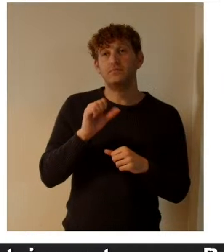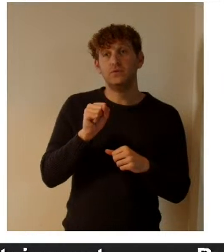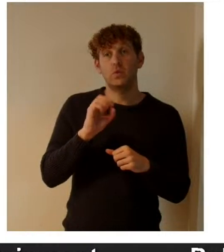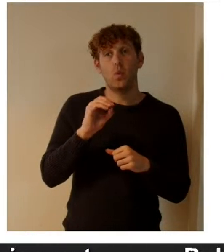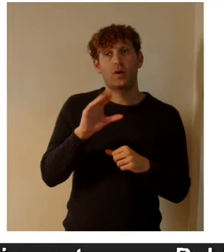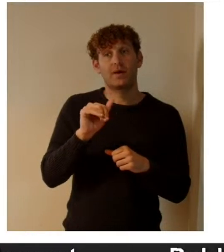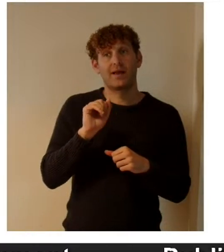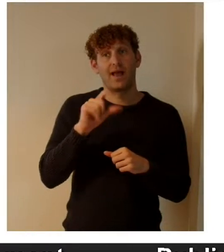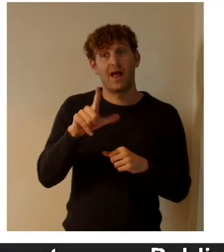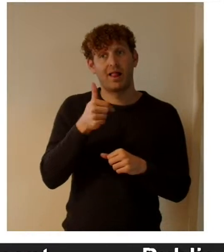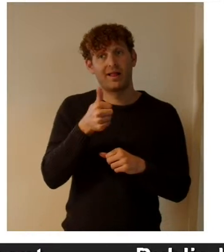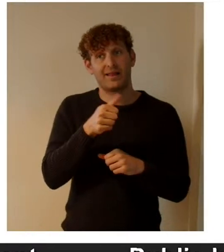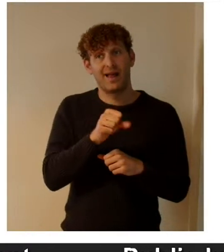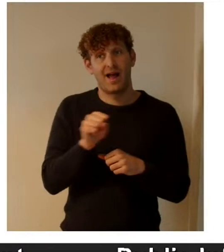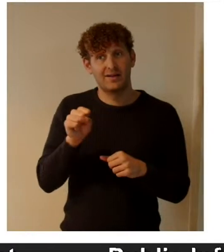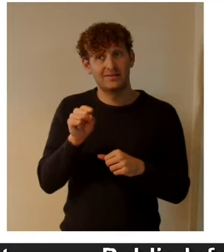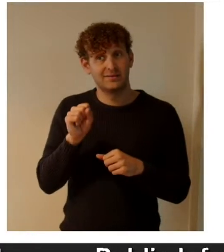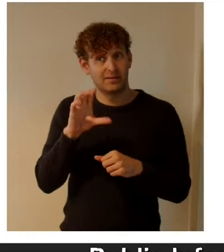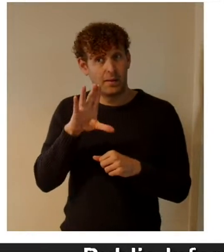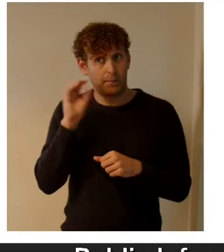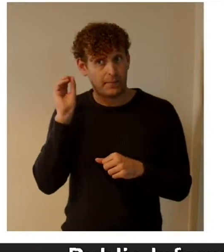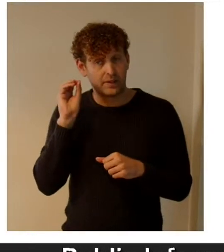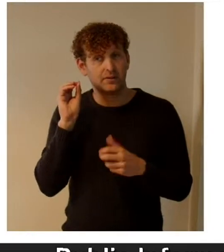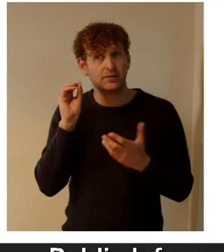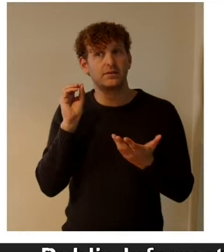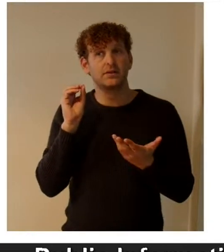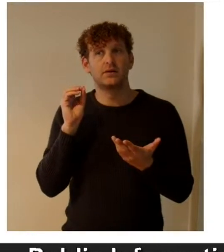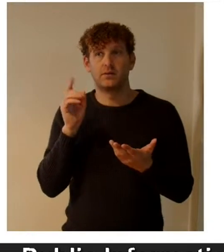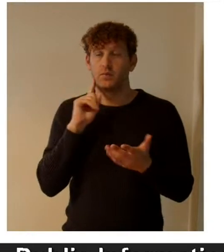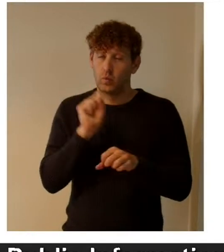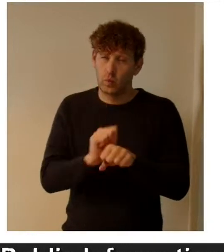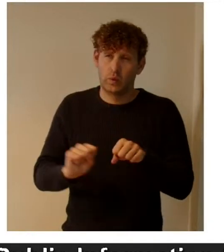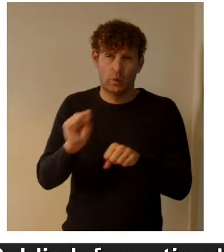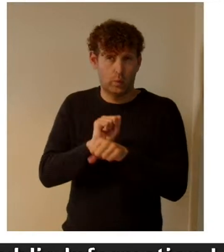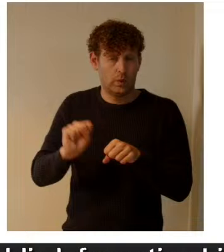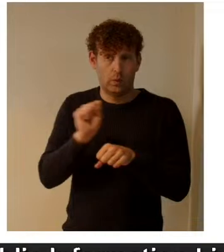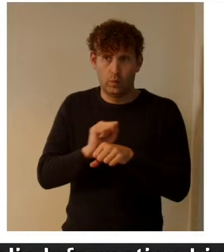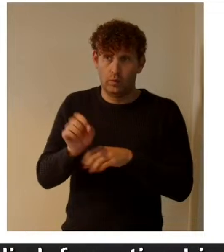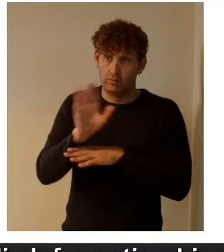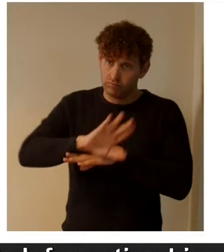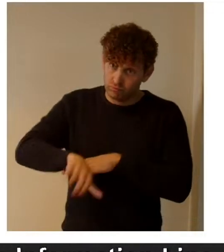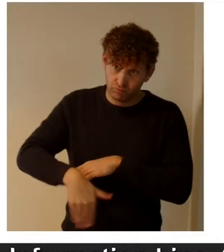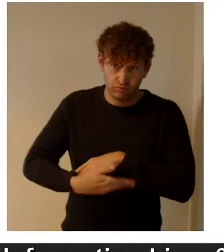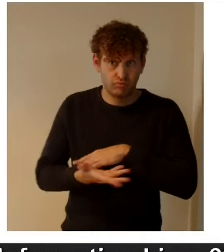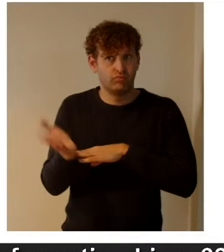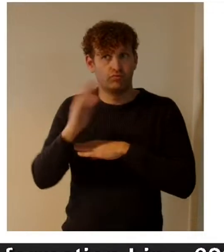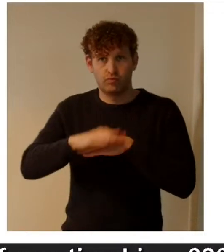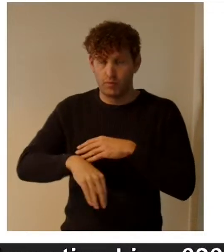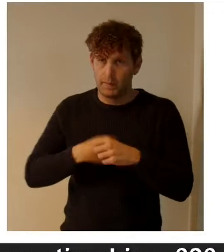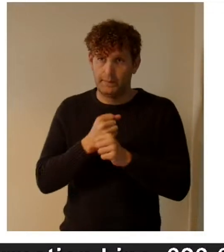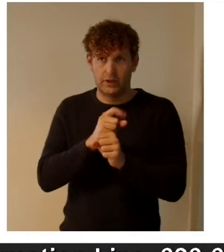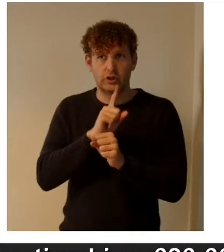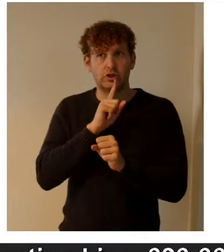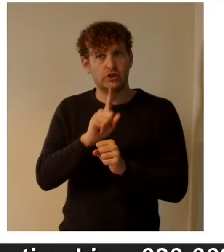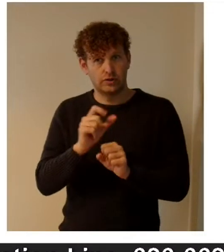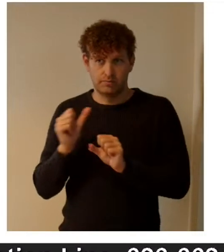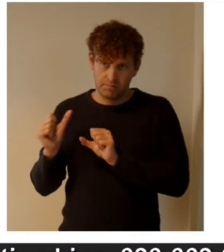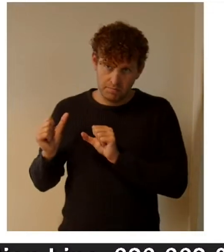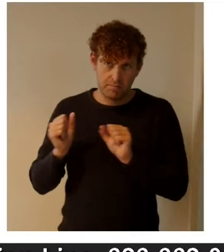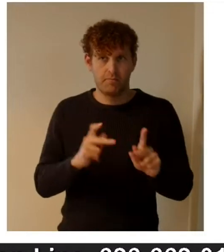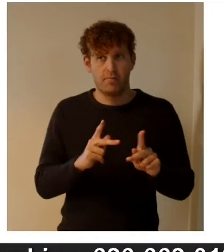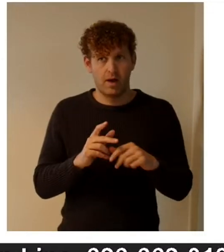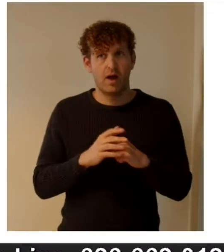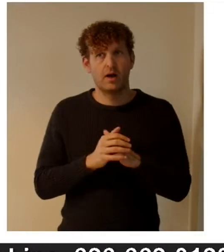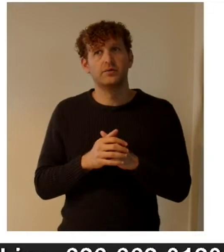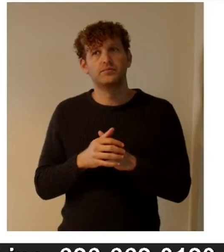here locally are working day and night to get you back up and running with power and water. The second question, we are concerned about